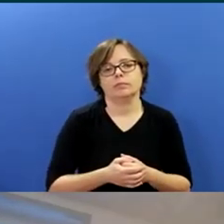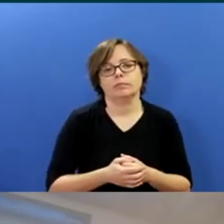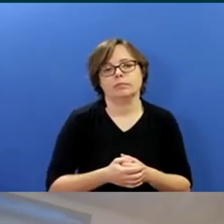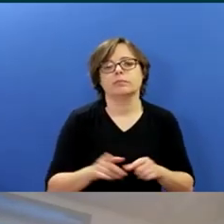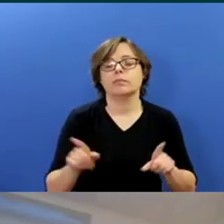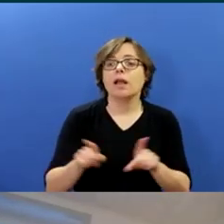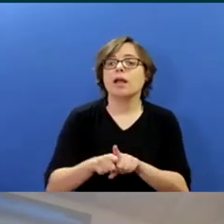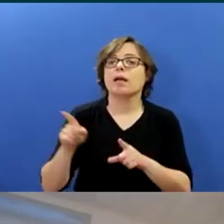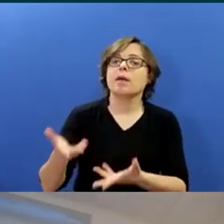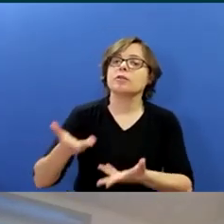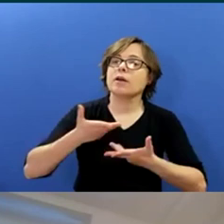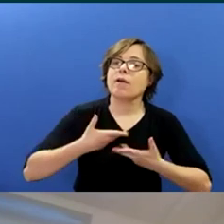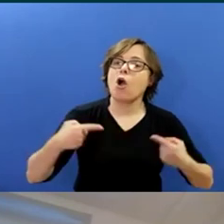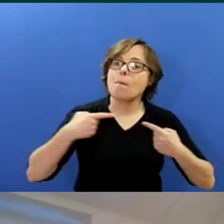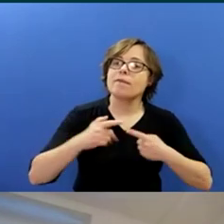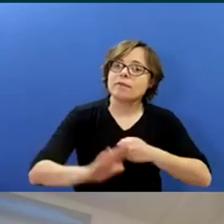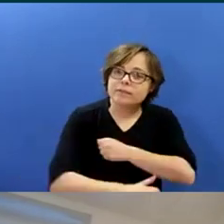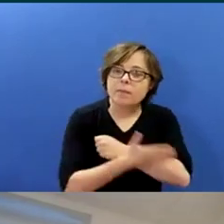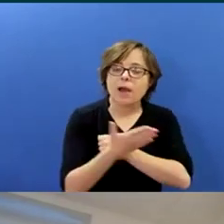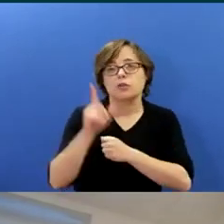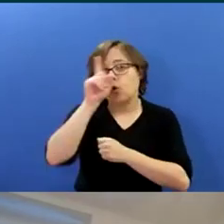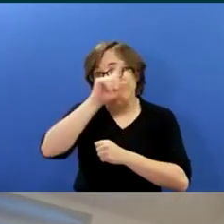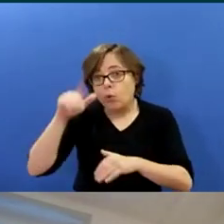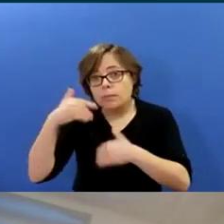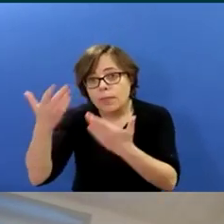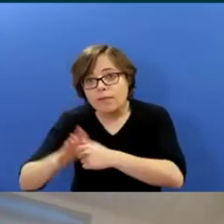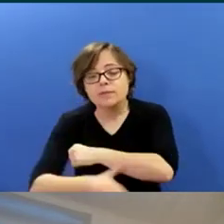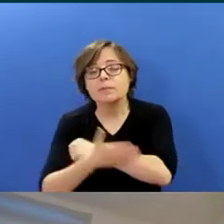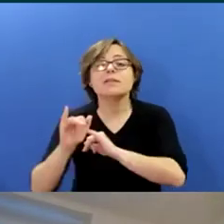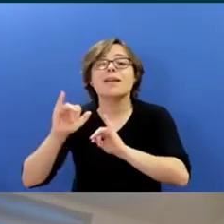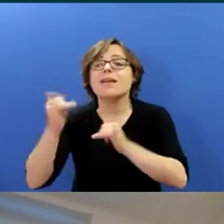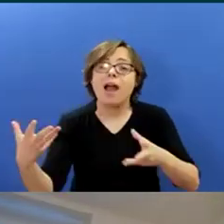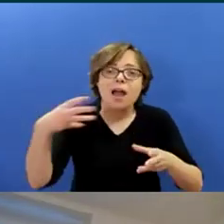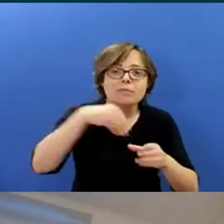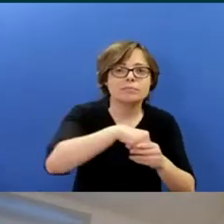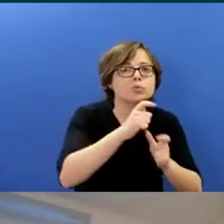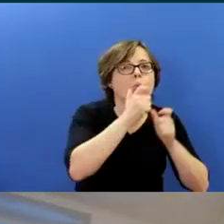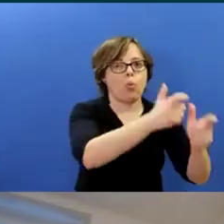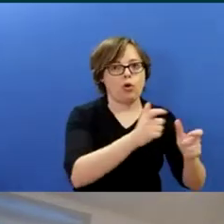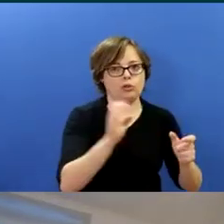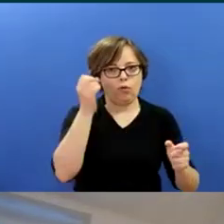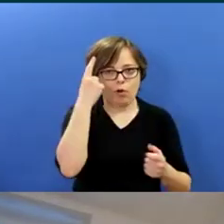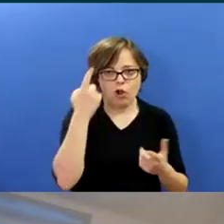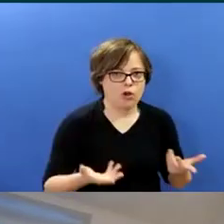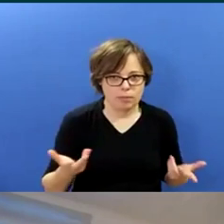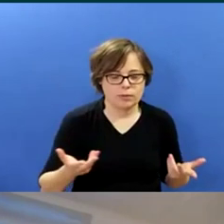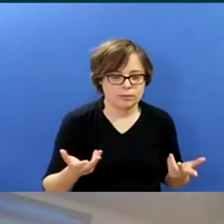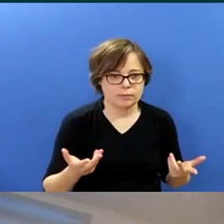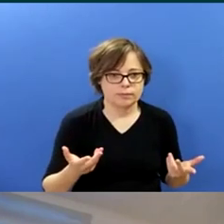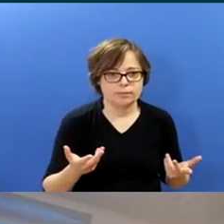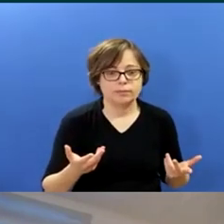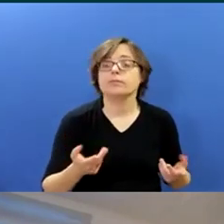to develop and then implement their projects. And then the support for idea providers